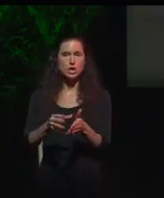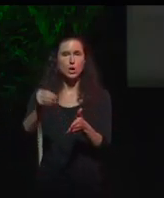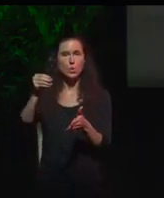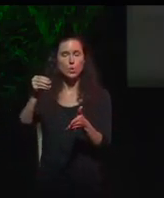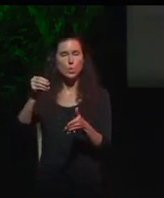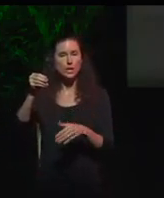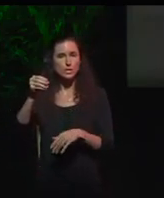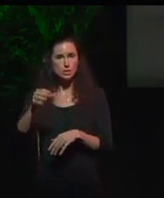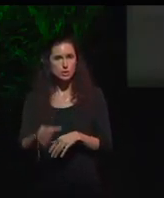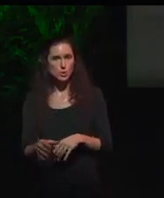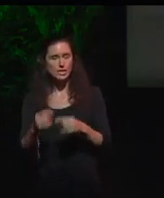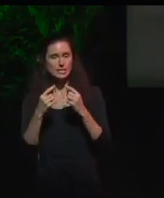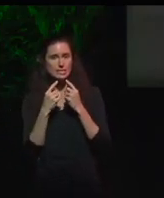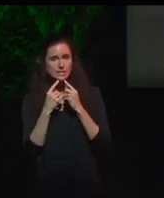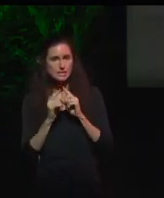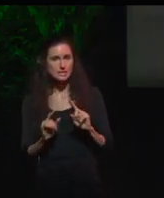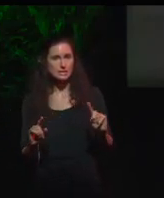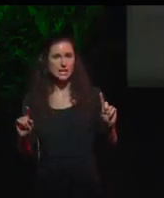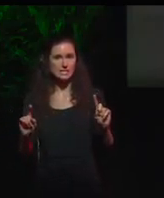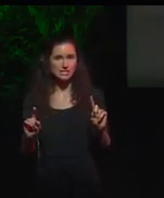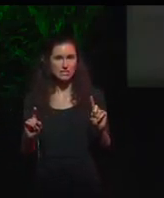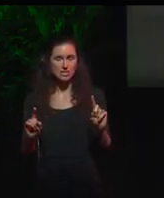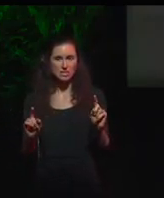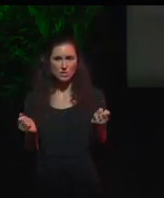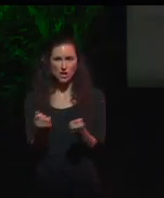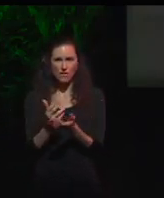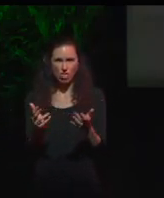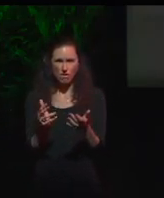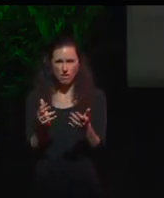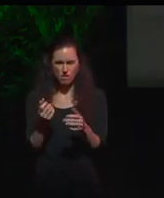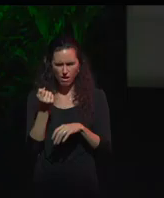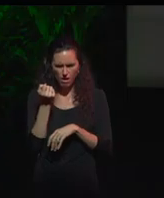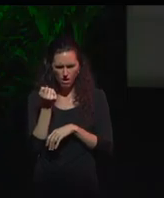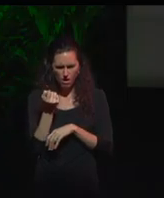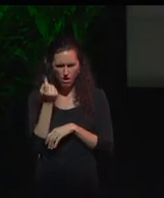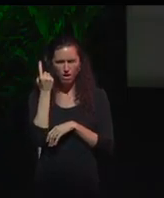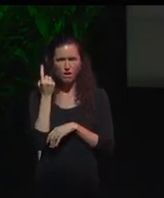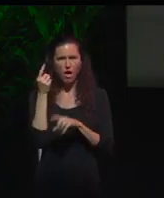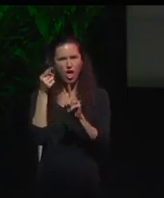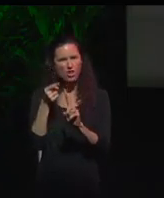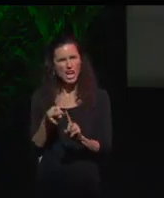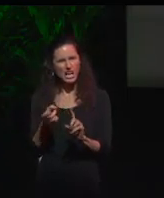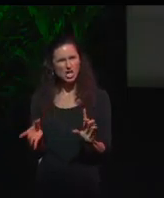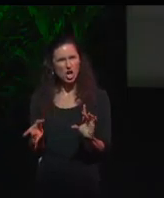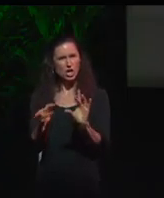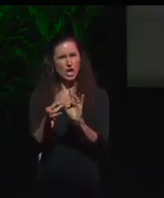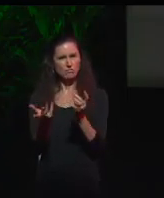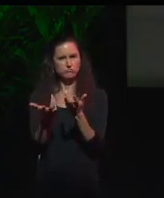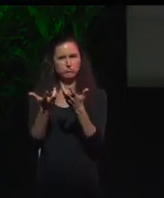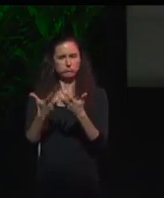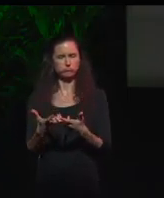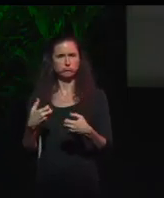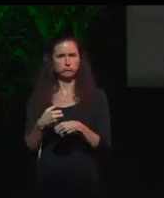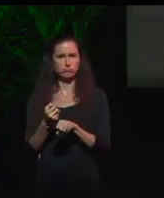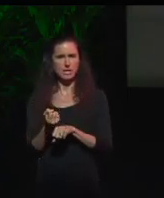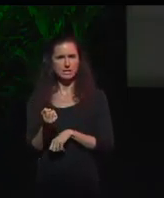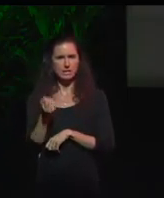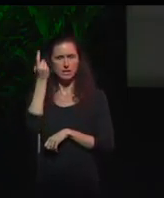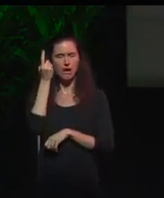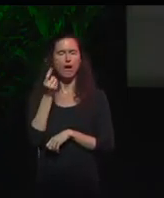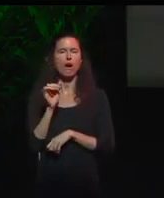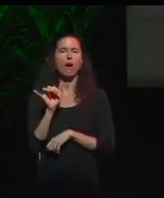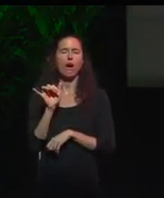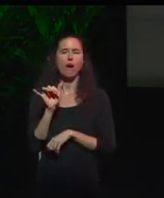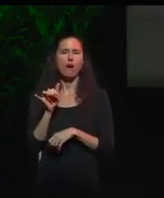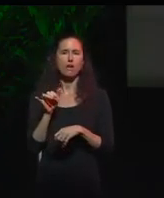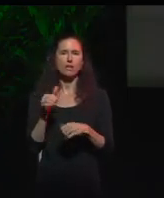through and connects all of those dots that are represented in this diagram, they end up with a transcript